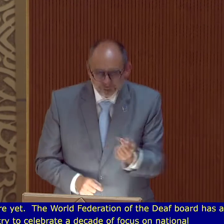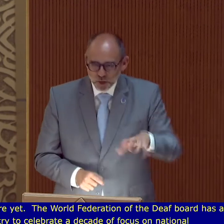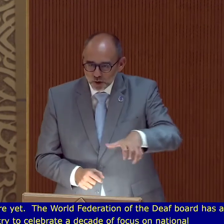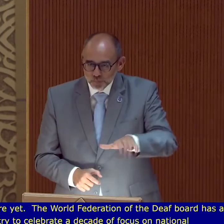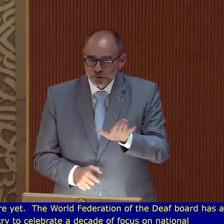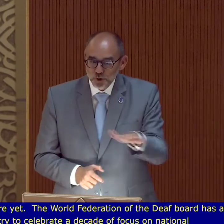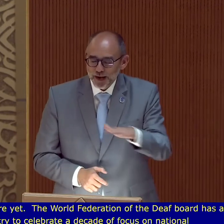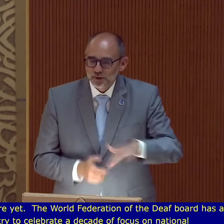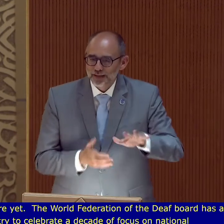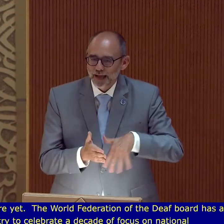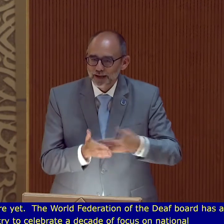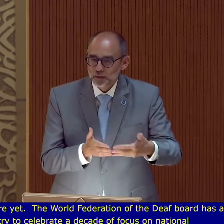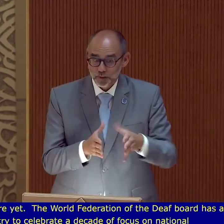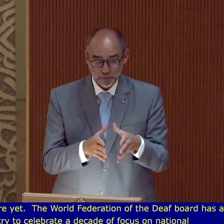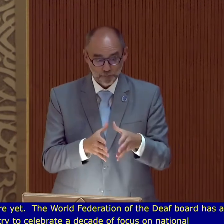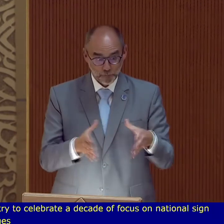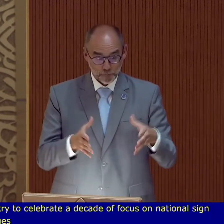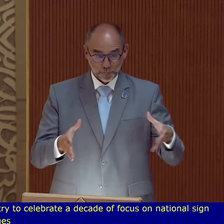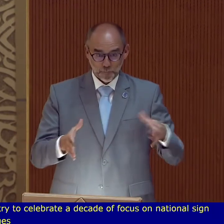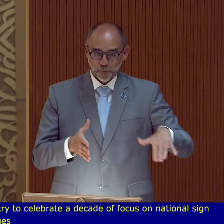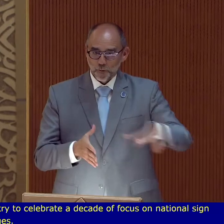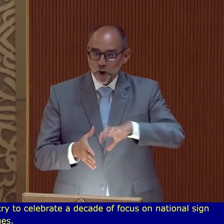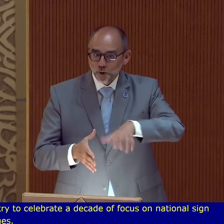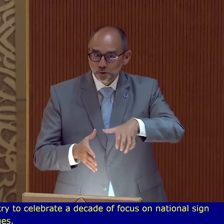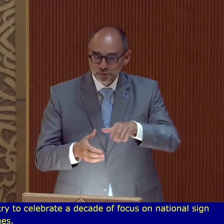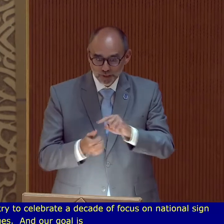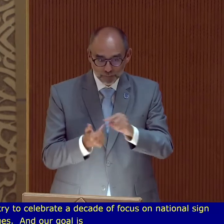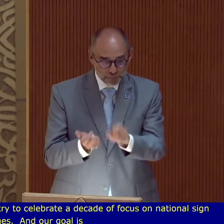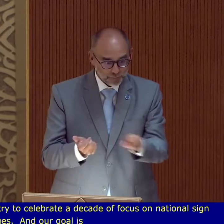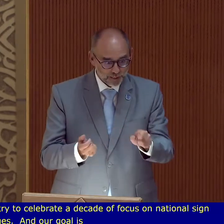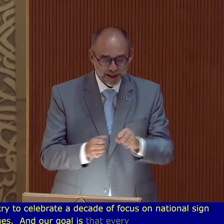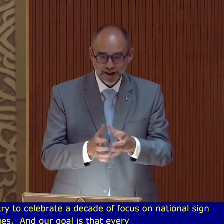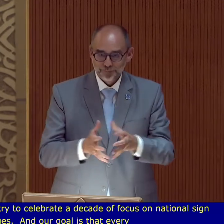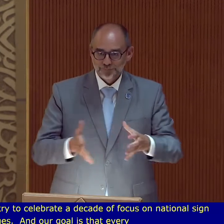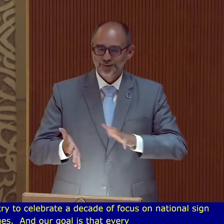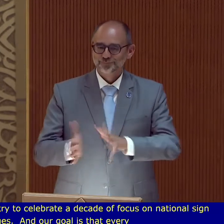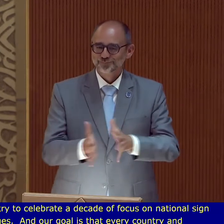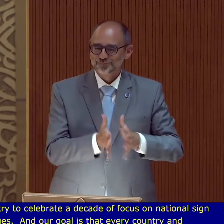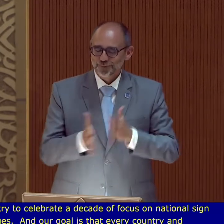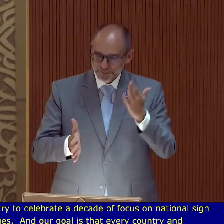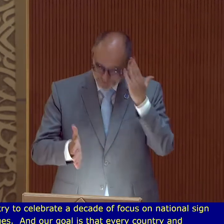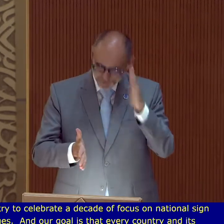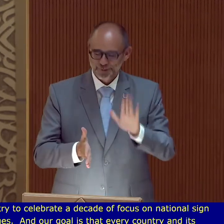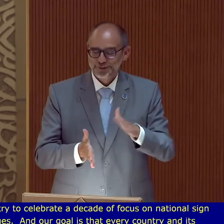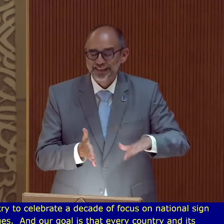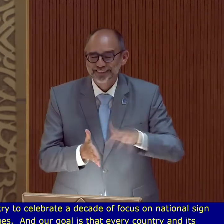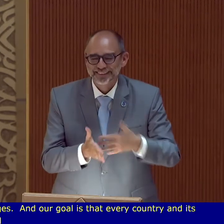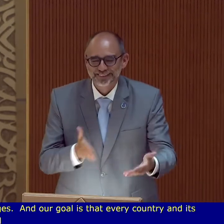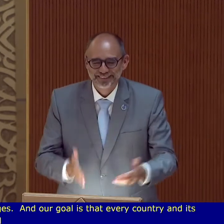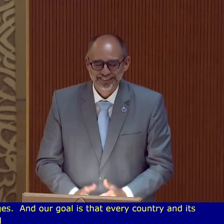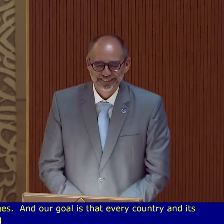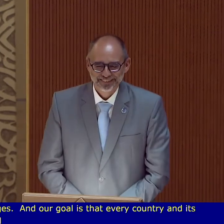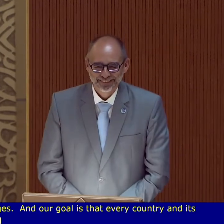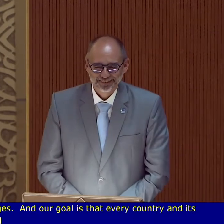And our goal is that every country and its national sign language can be accessed by